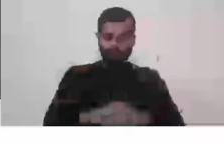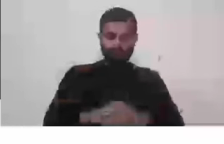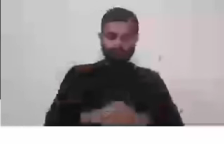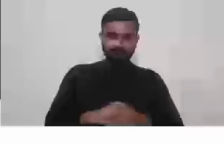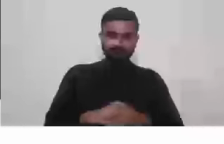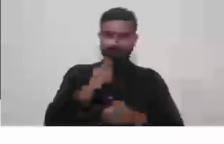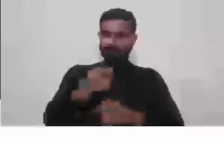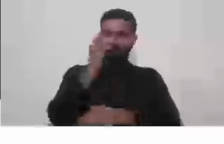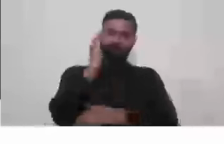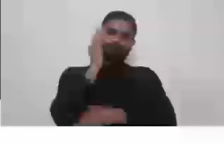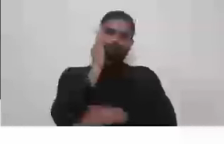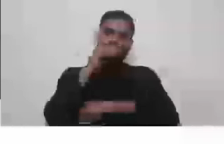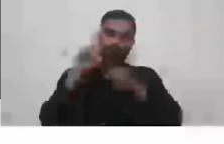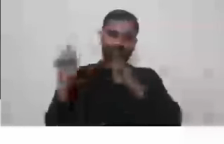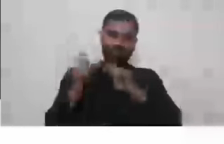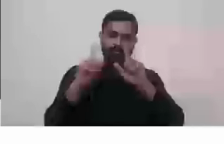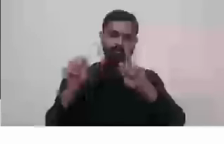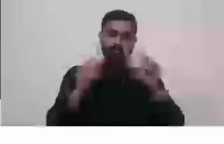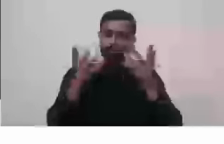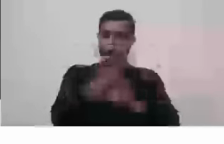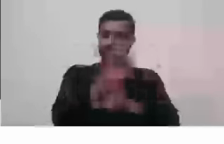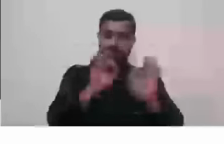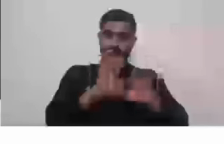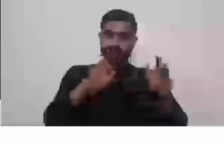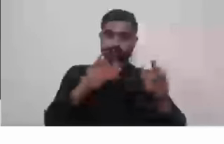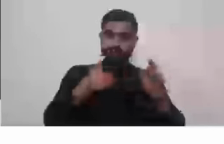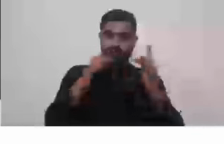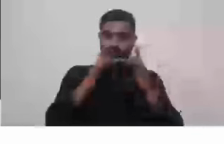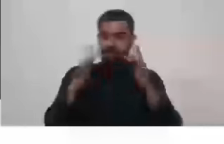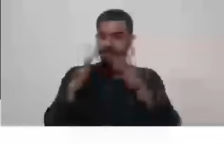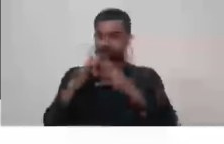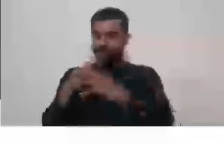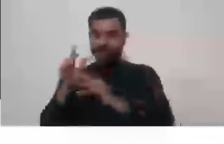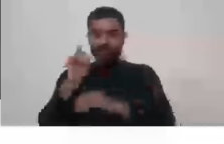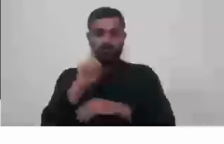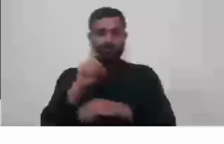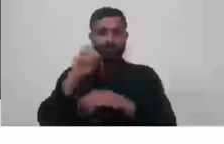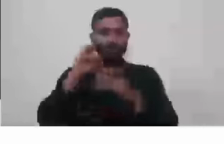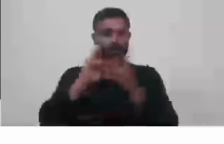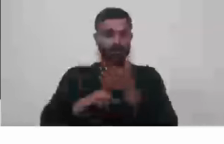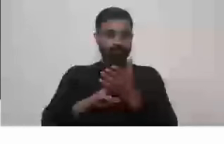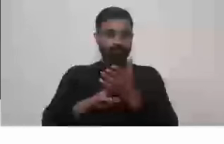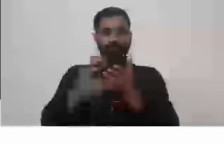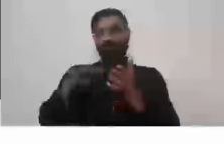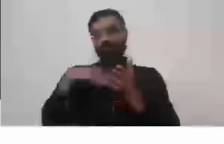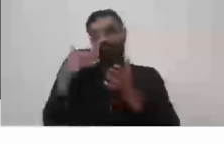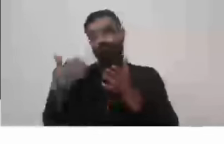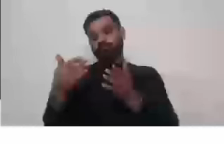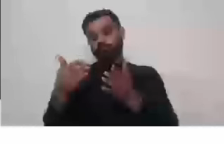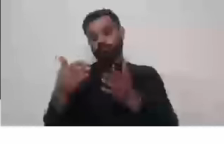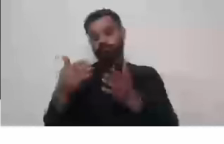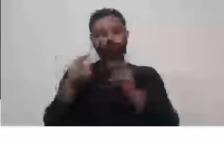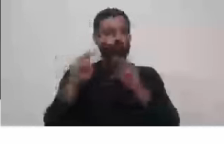These presentation slides will be available on my website, dikshitsuyog.com after a while. So no need